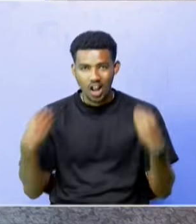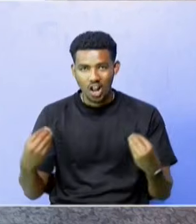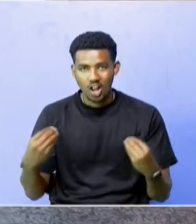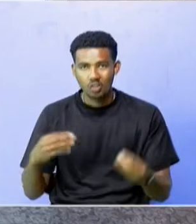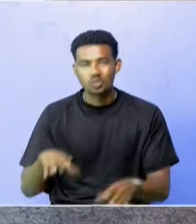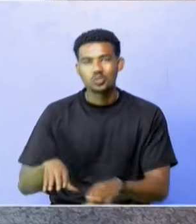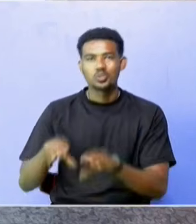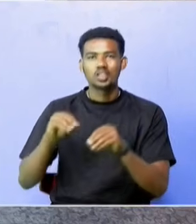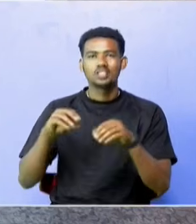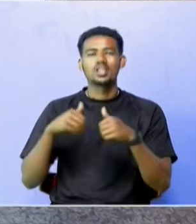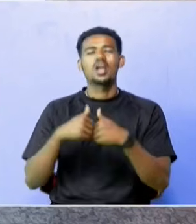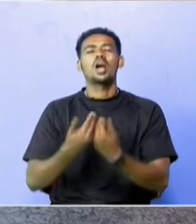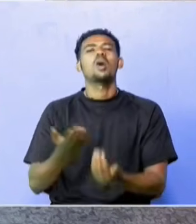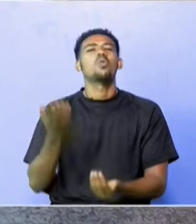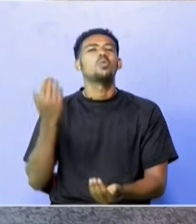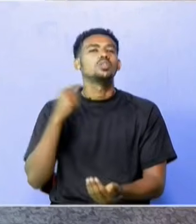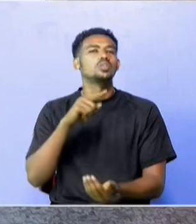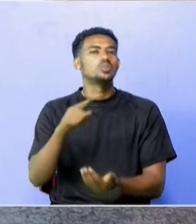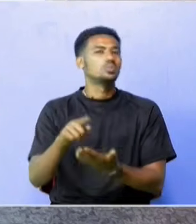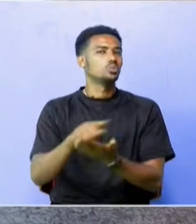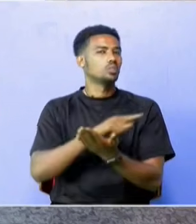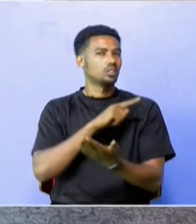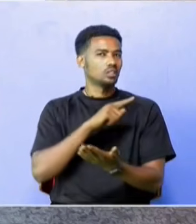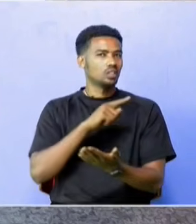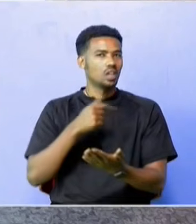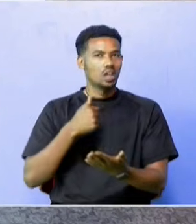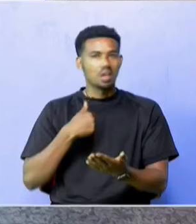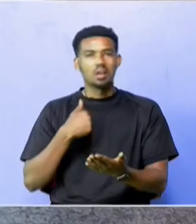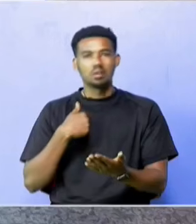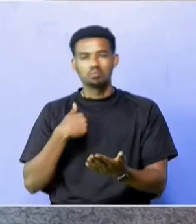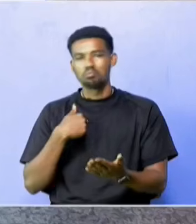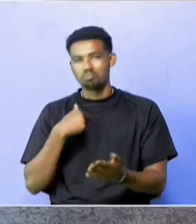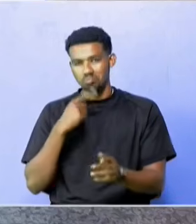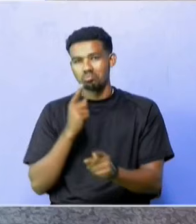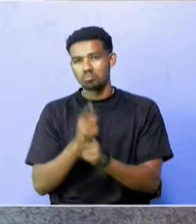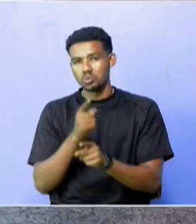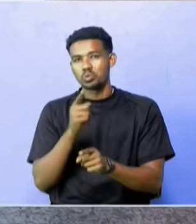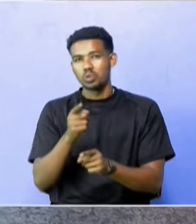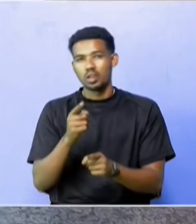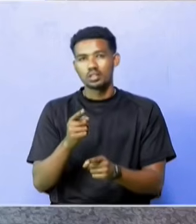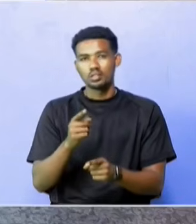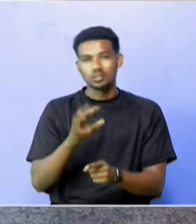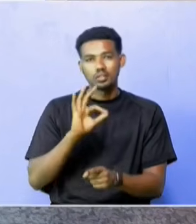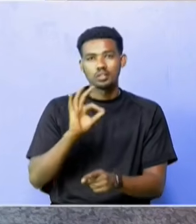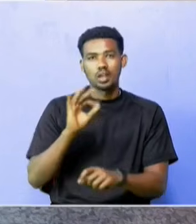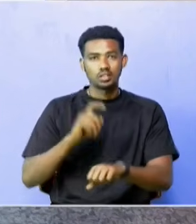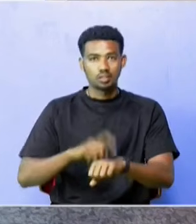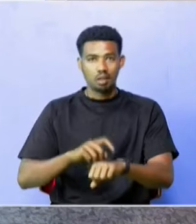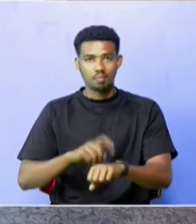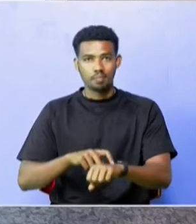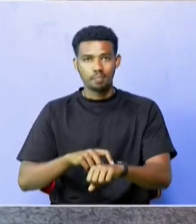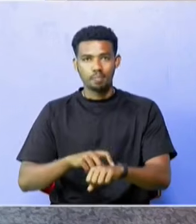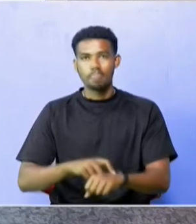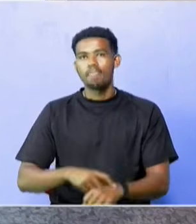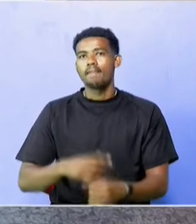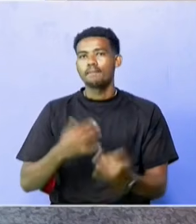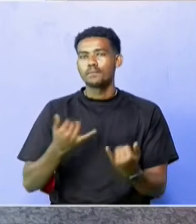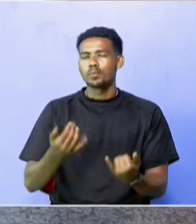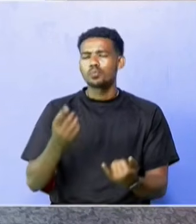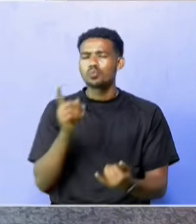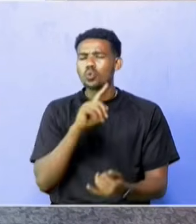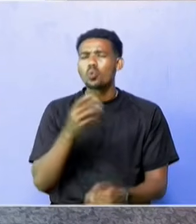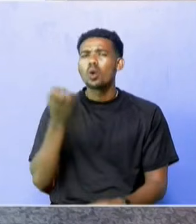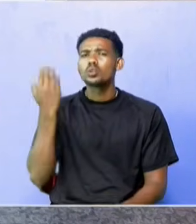was your week last week? I'm sure you had a great time, right? Good. So, what was our last